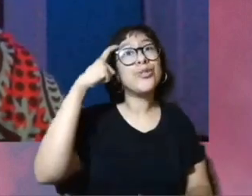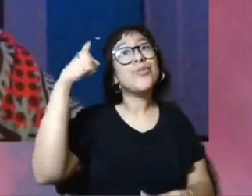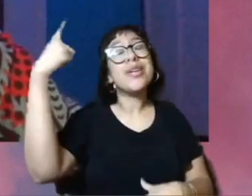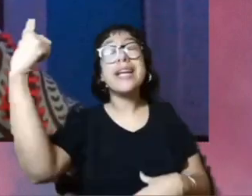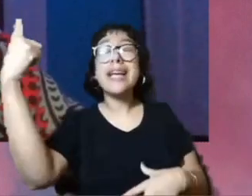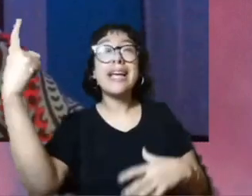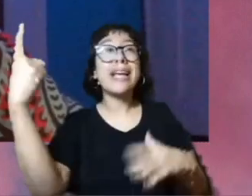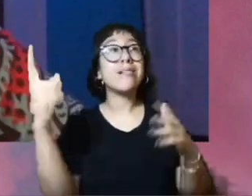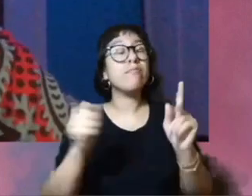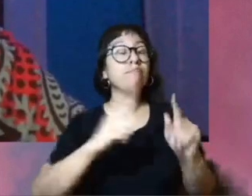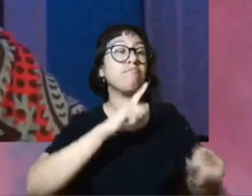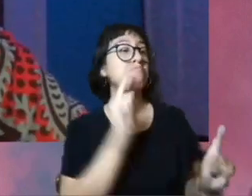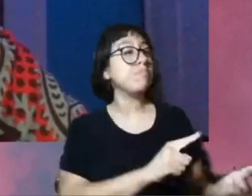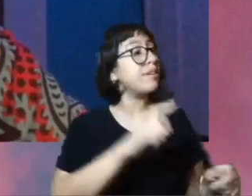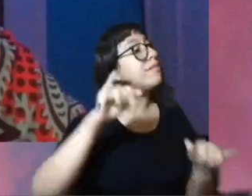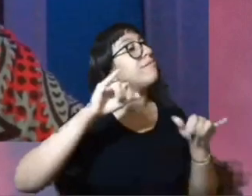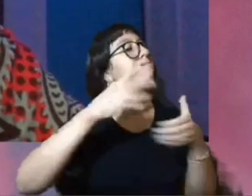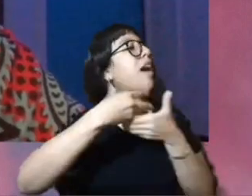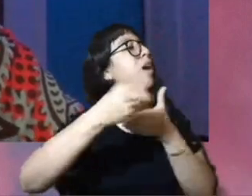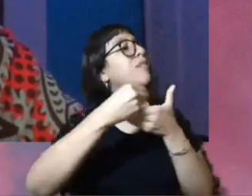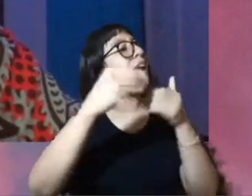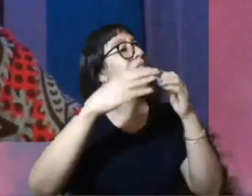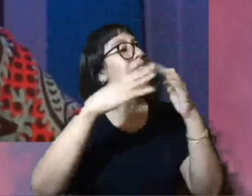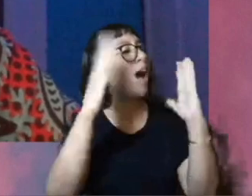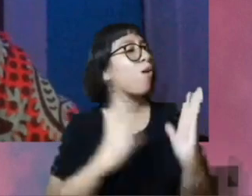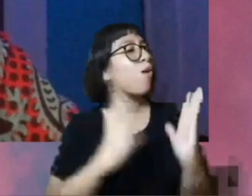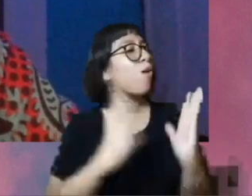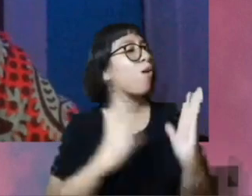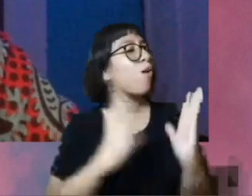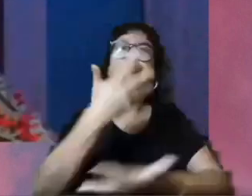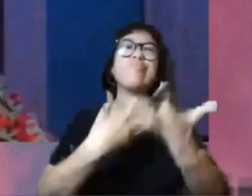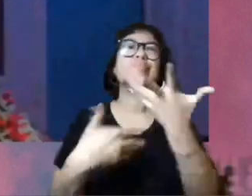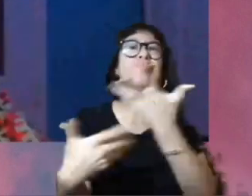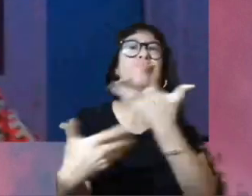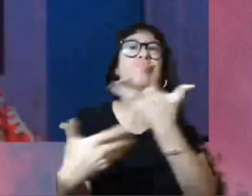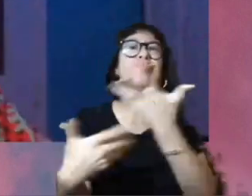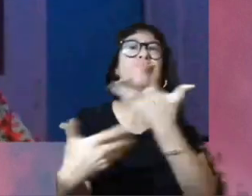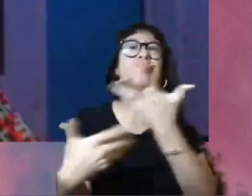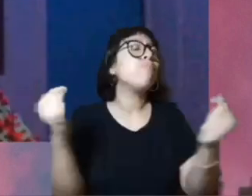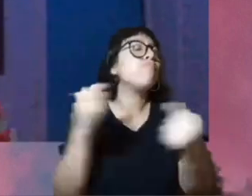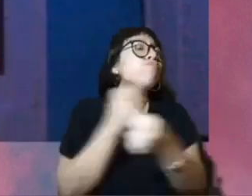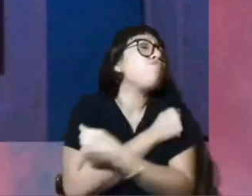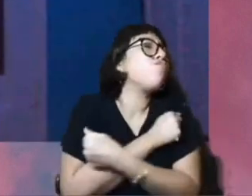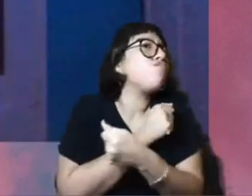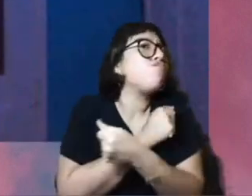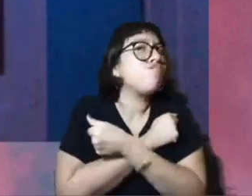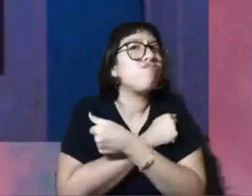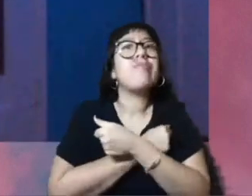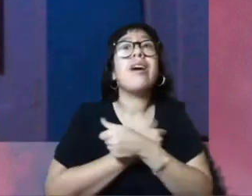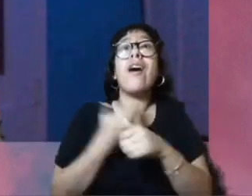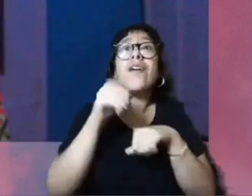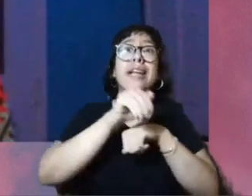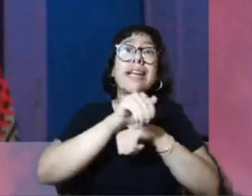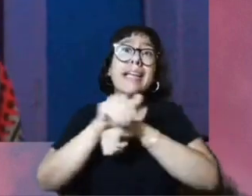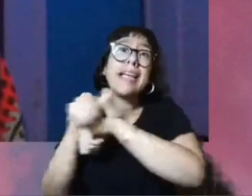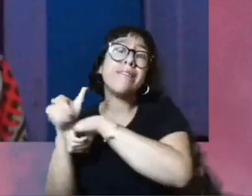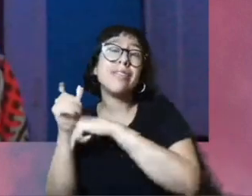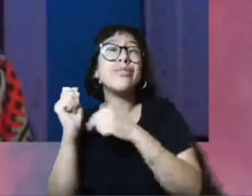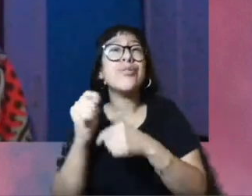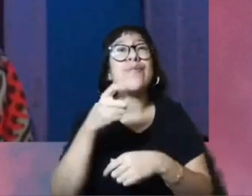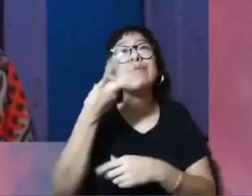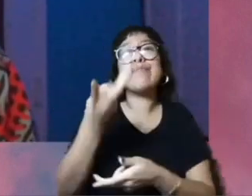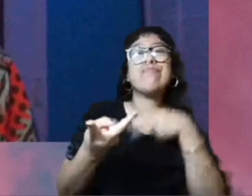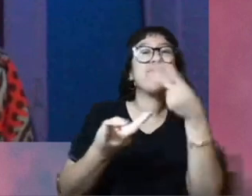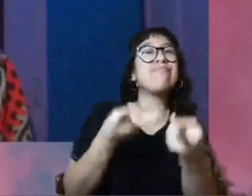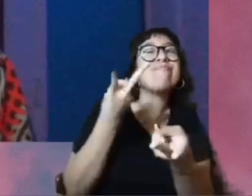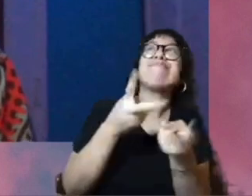stay out of home, extend our arms through 6 feet of neglected space, end our evenings in piles of laughing